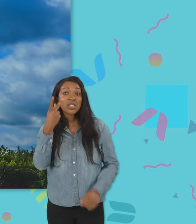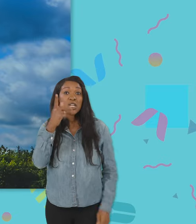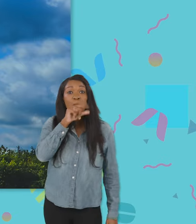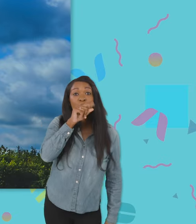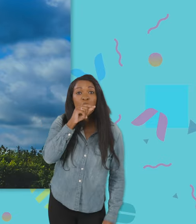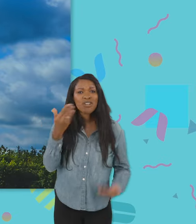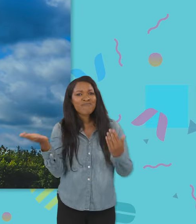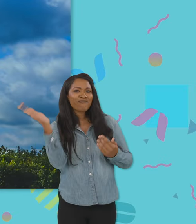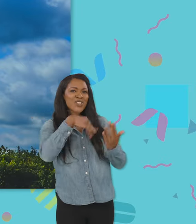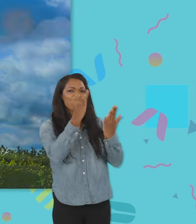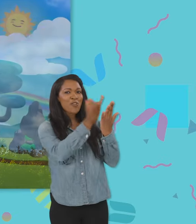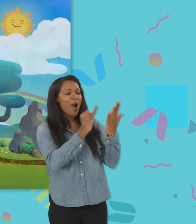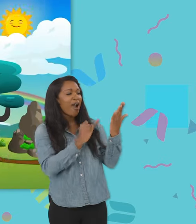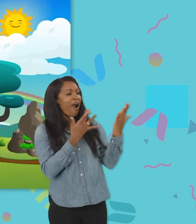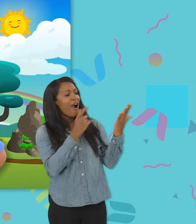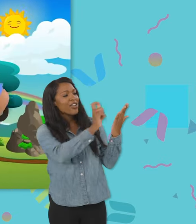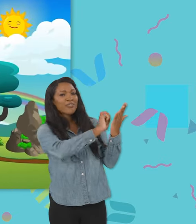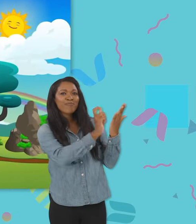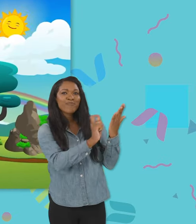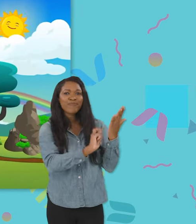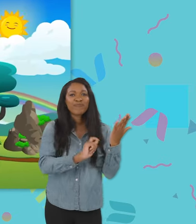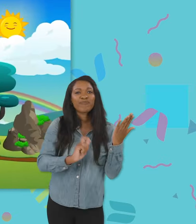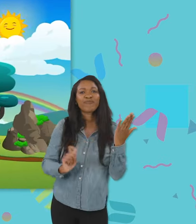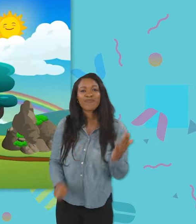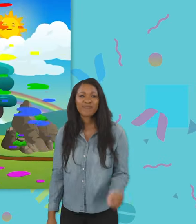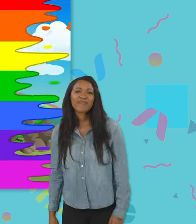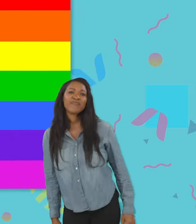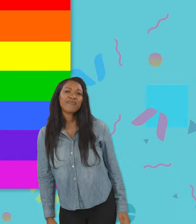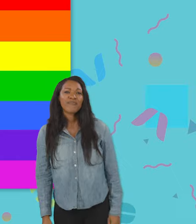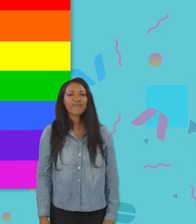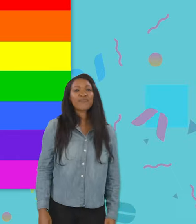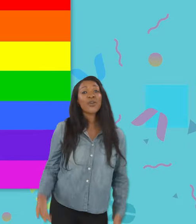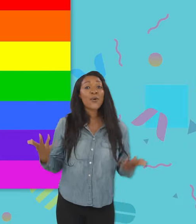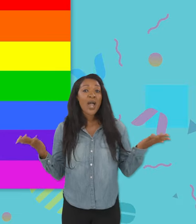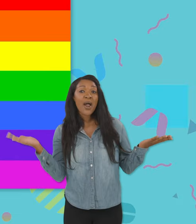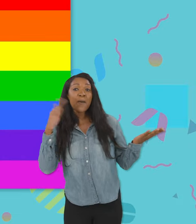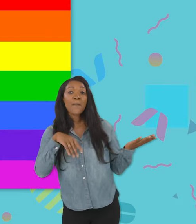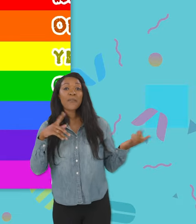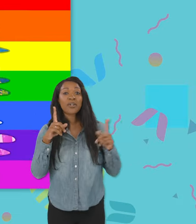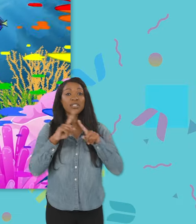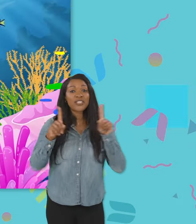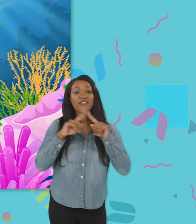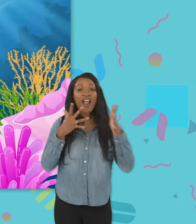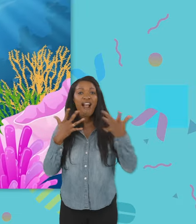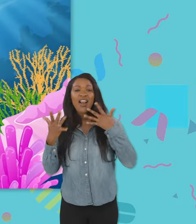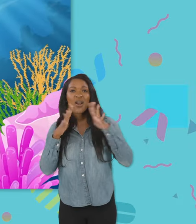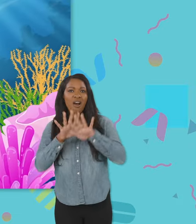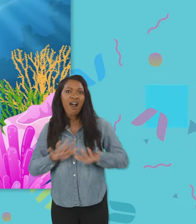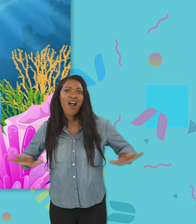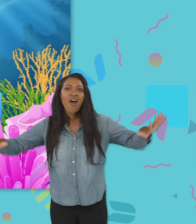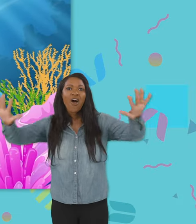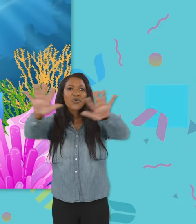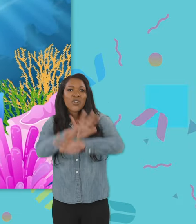picture of it and color it in. Well, everywhere you look, there's colors all around. Anywhere you look,